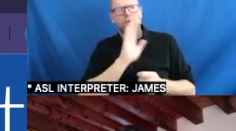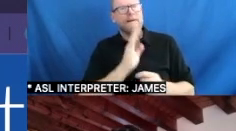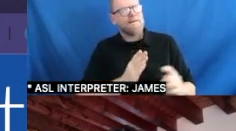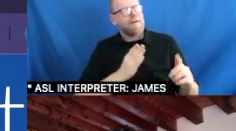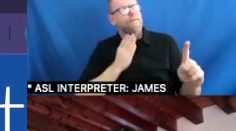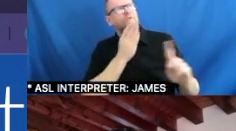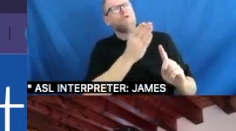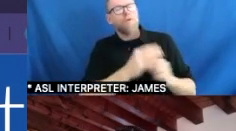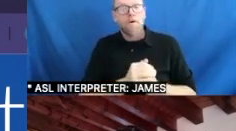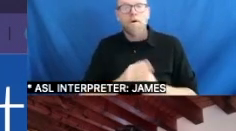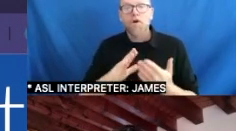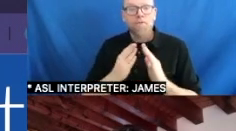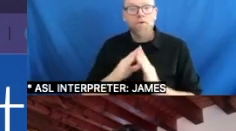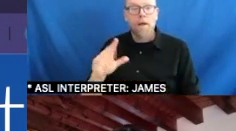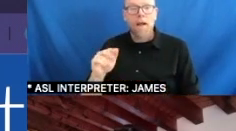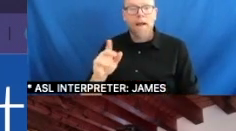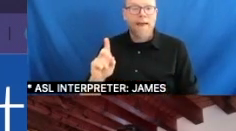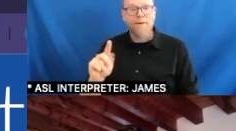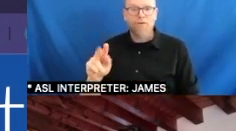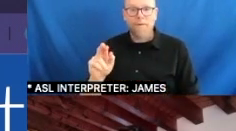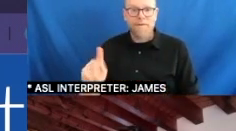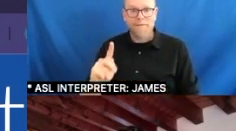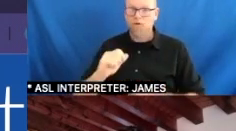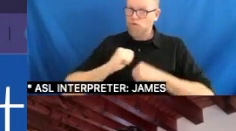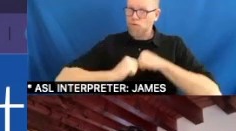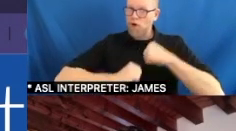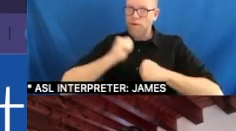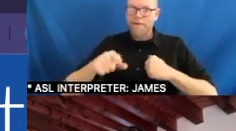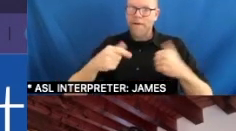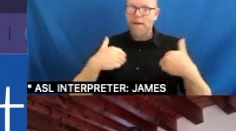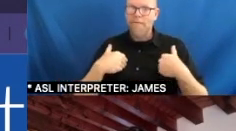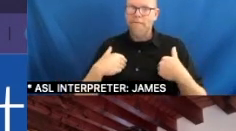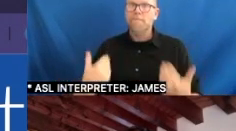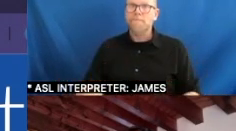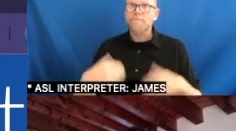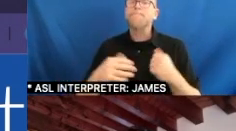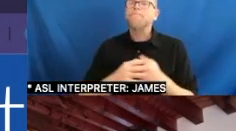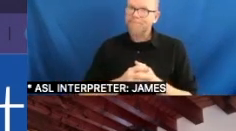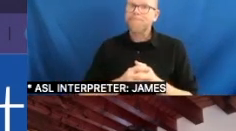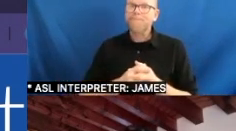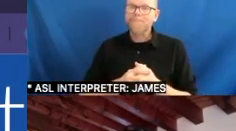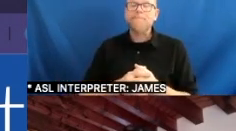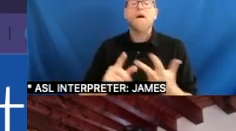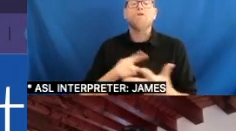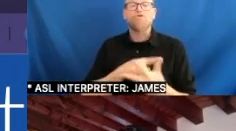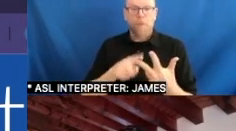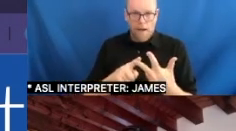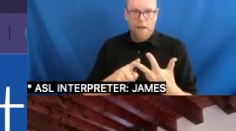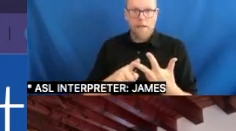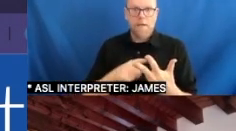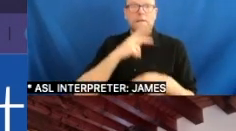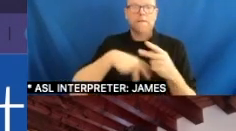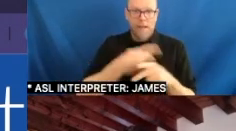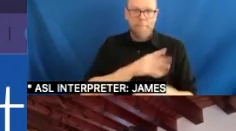trusts structurally have a tripartite board, and it's